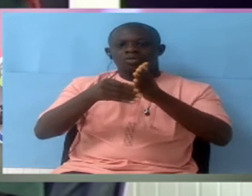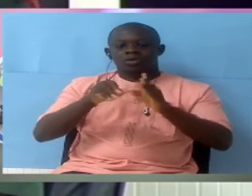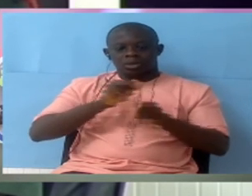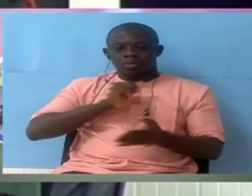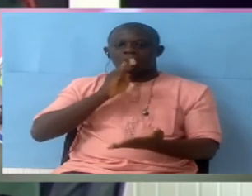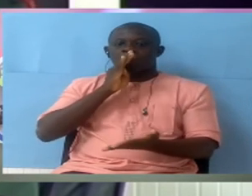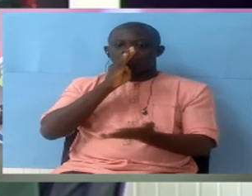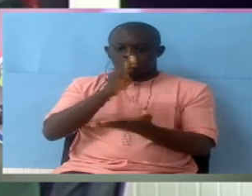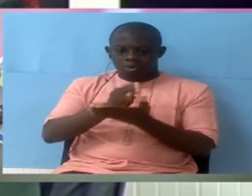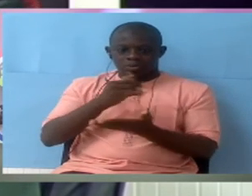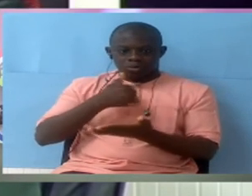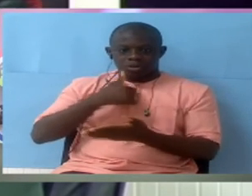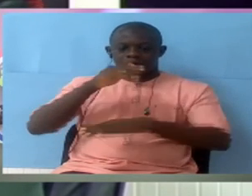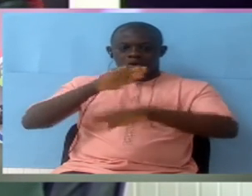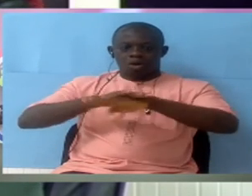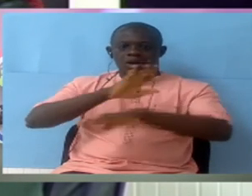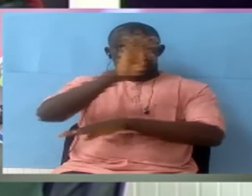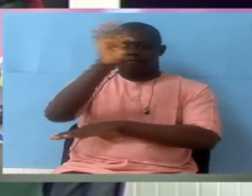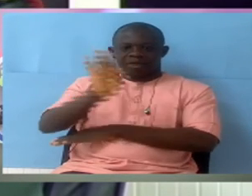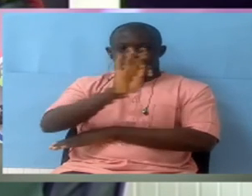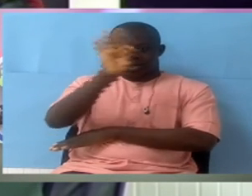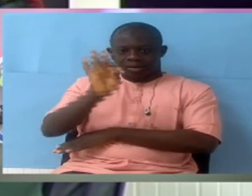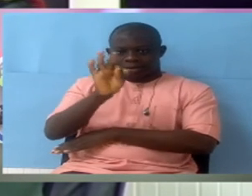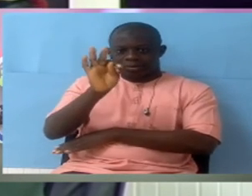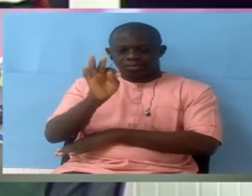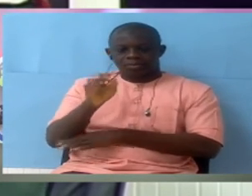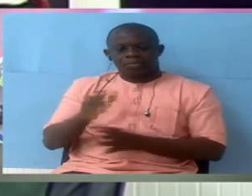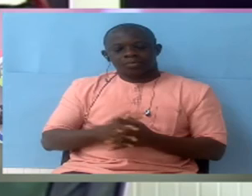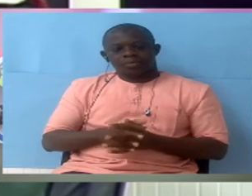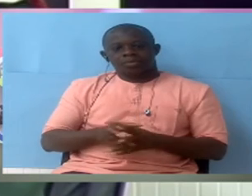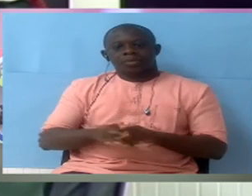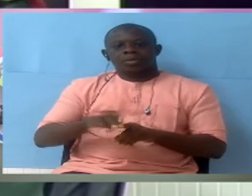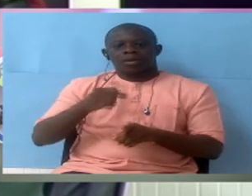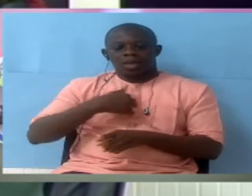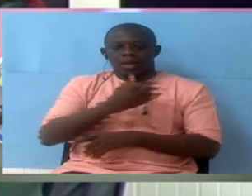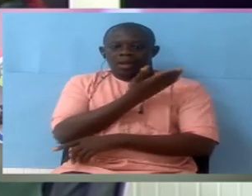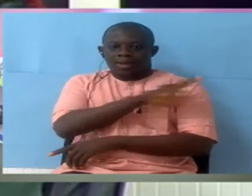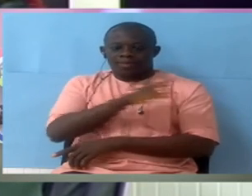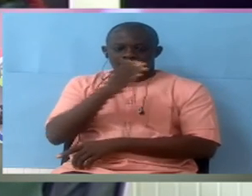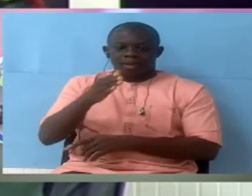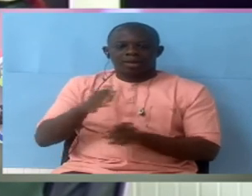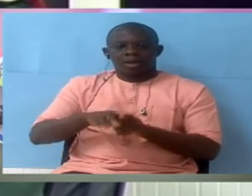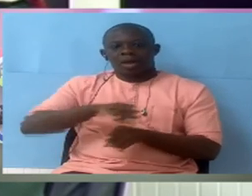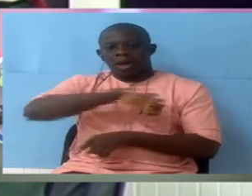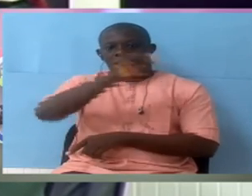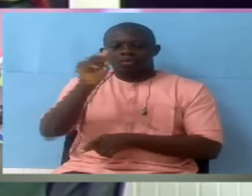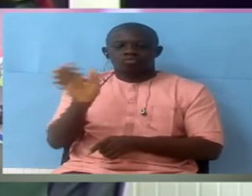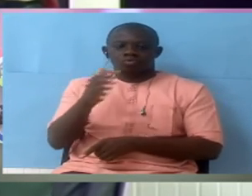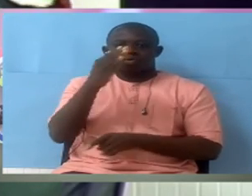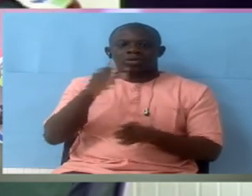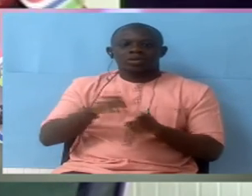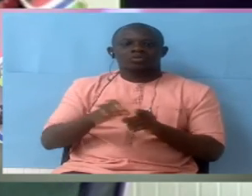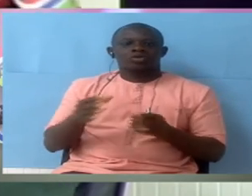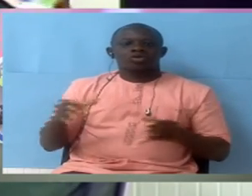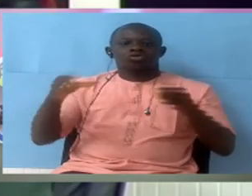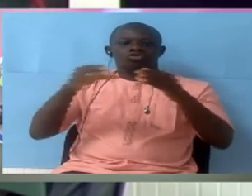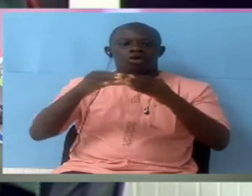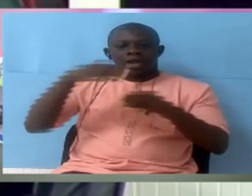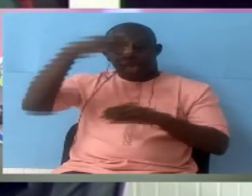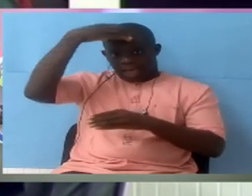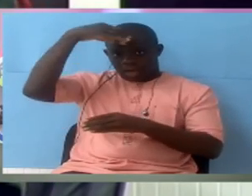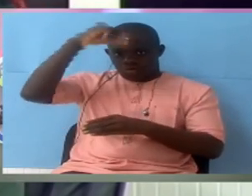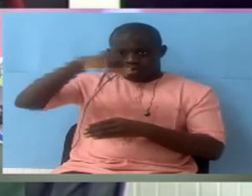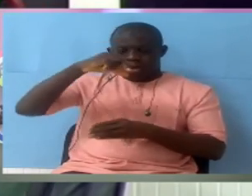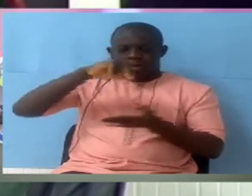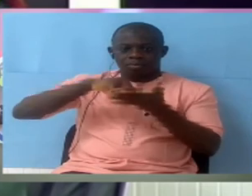Friday. Director bi dik ma nak ne aljuma. I left there and went to the joint headquarters. Ila fa joge